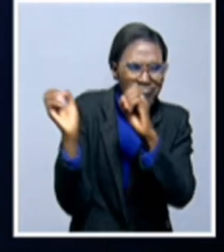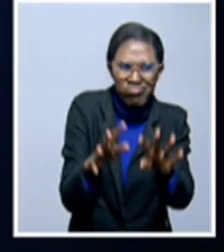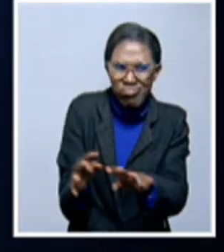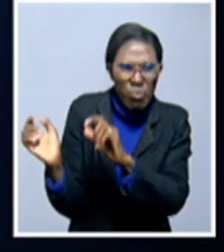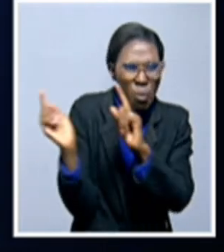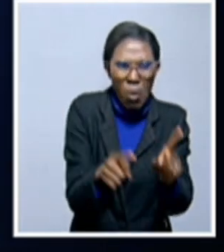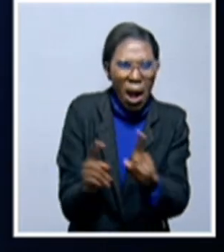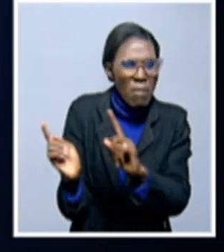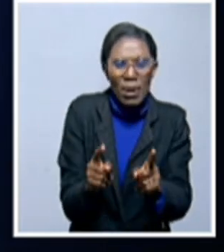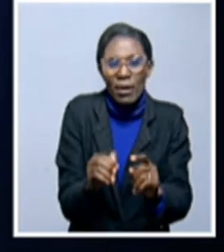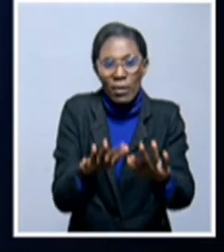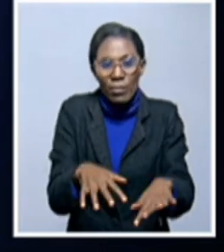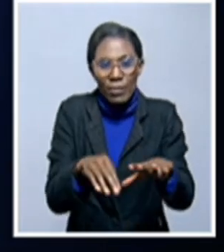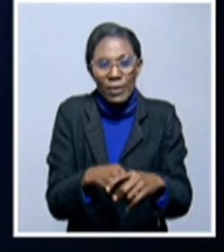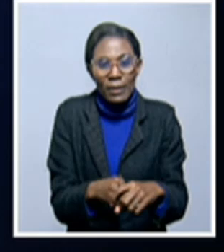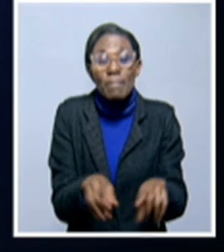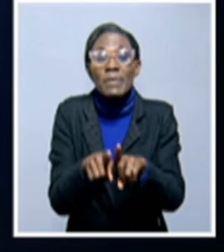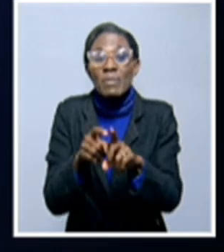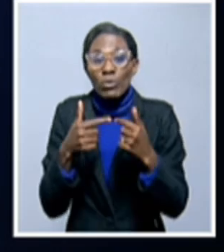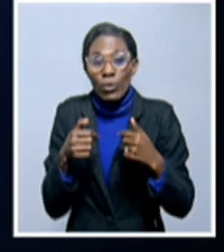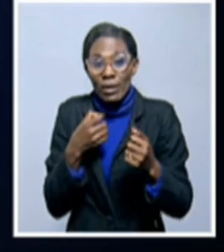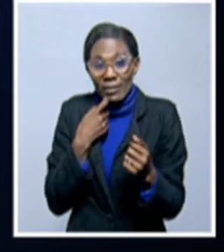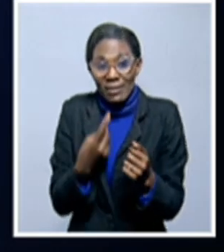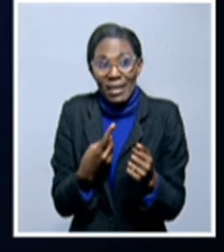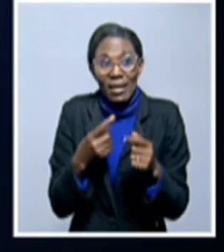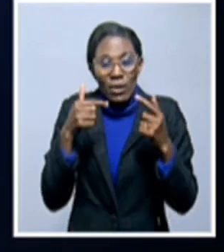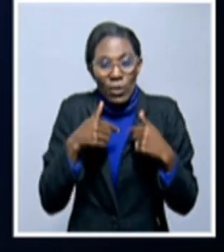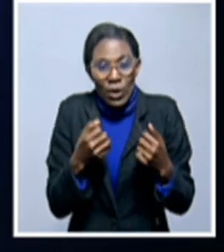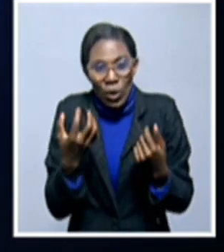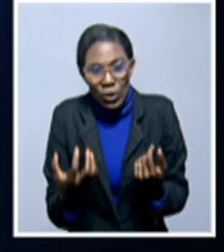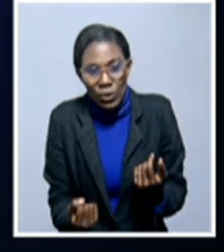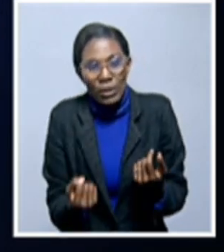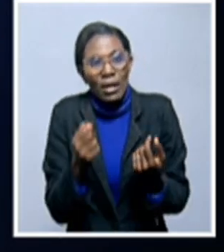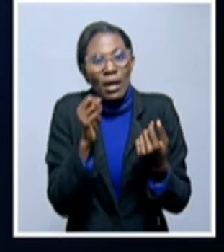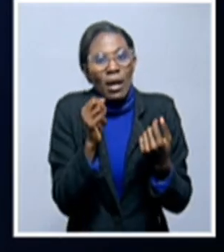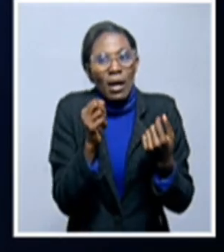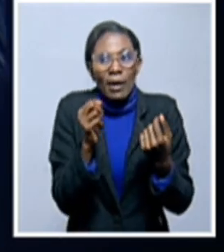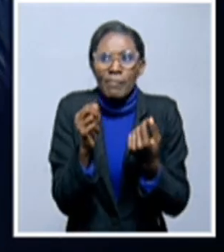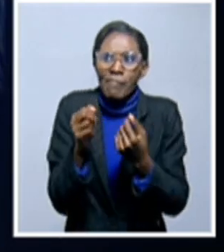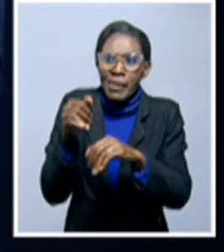Parliament. But as I said, we have galleries for the public where they can come and observe, and